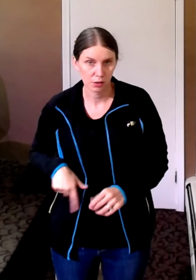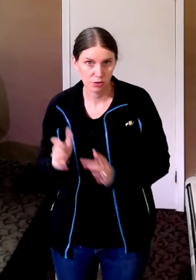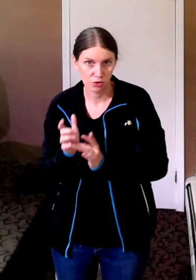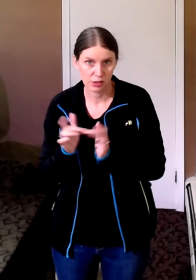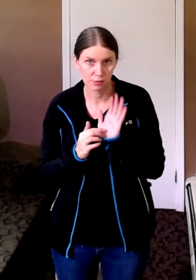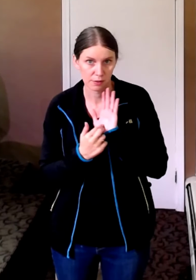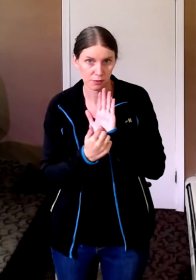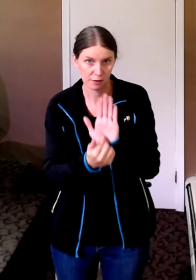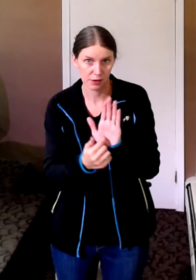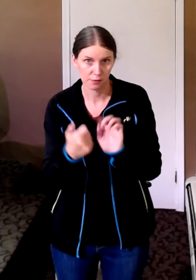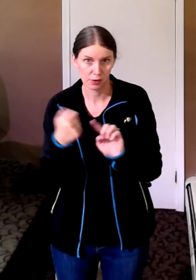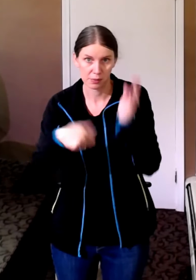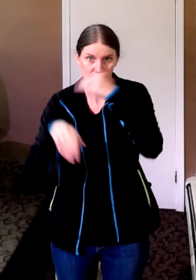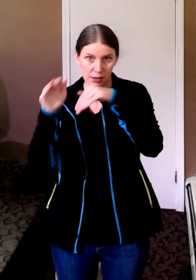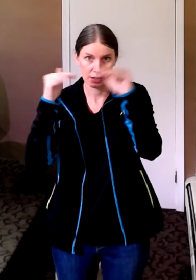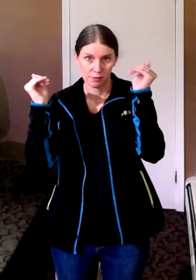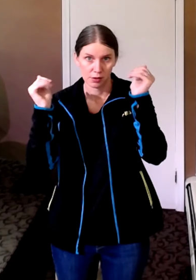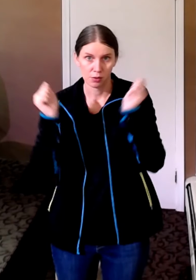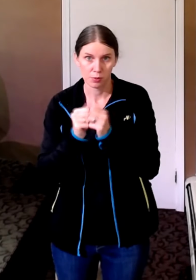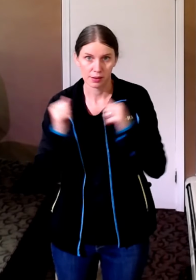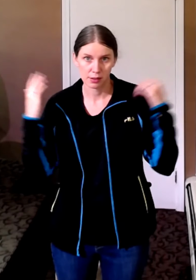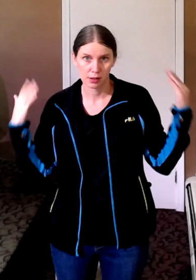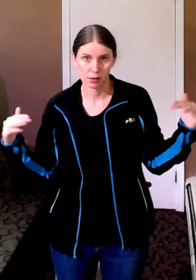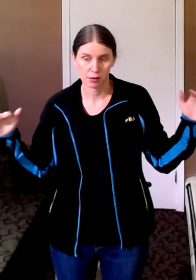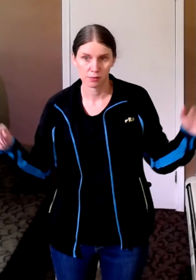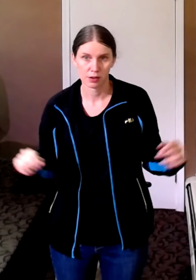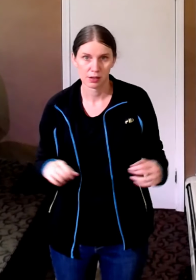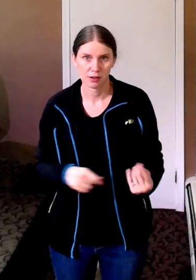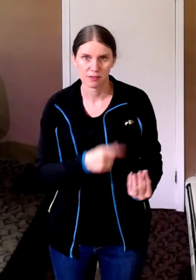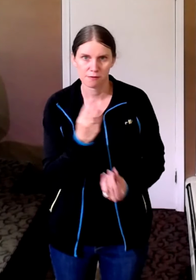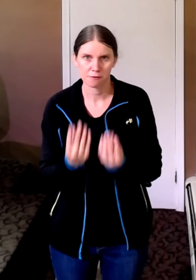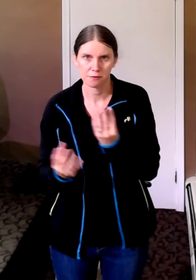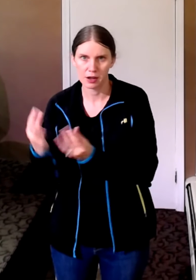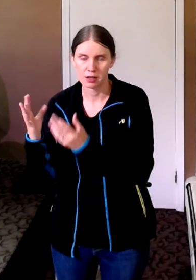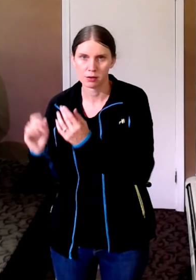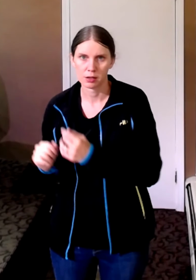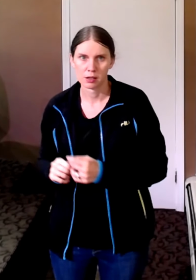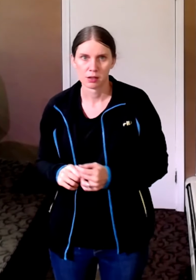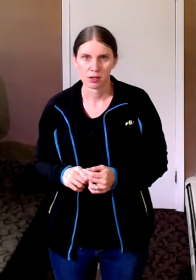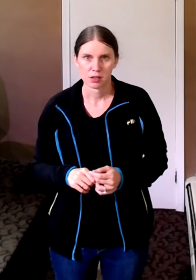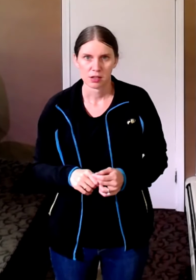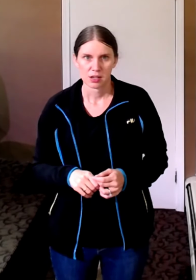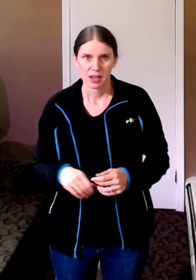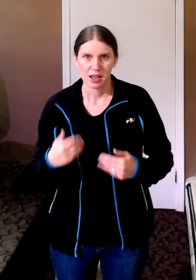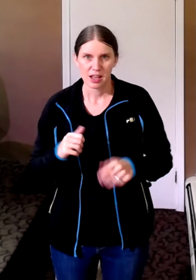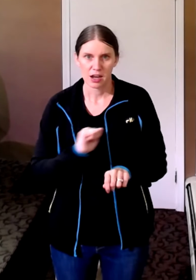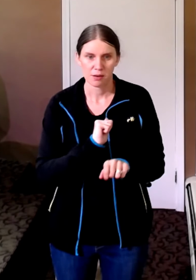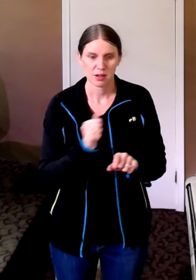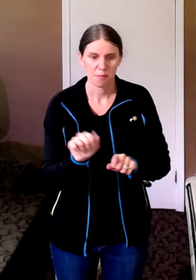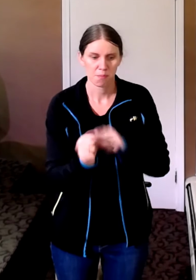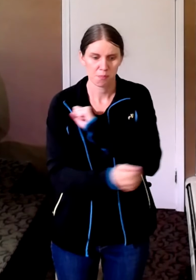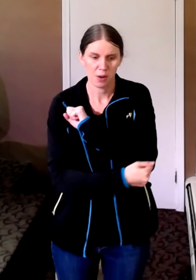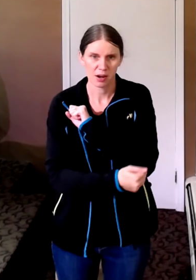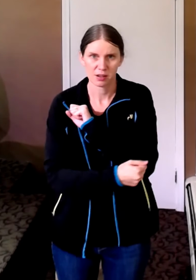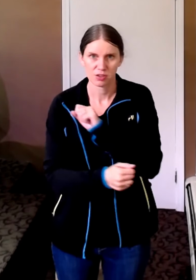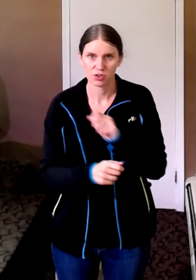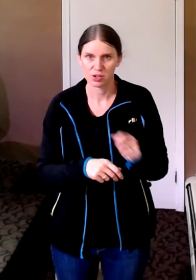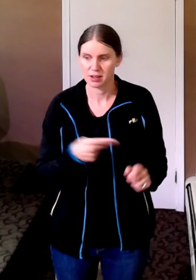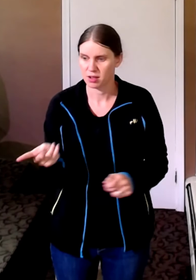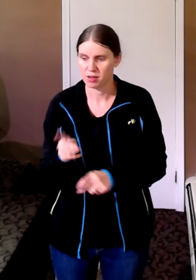be revealed from heaven with his mighty angels in flaming fire, taking vengeance on them that know